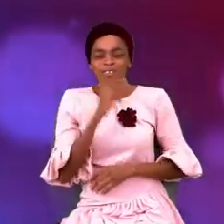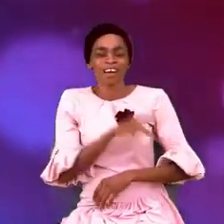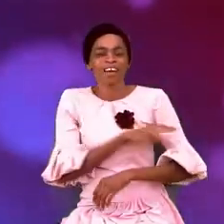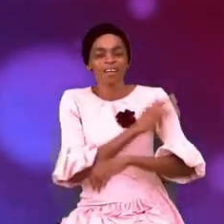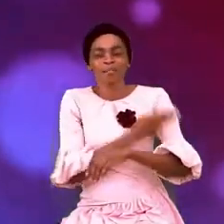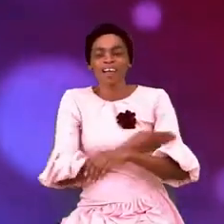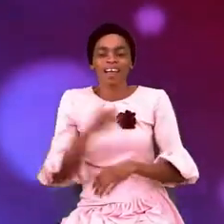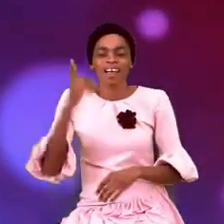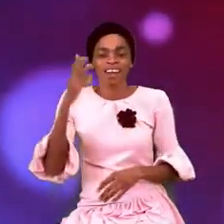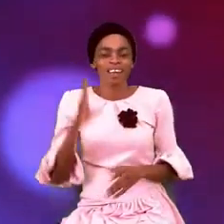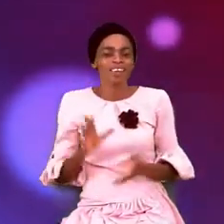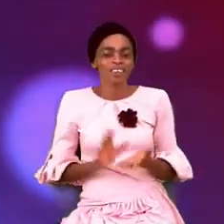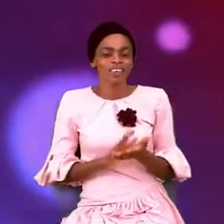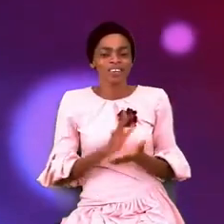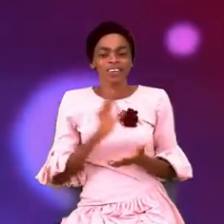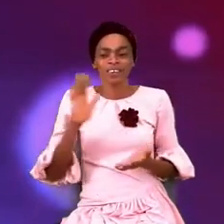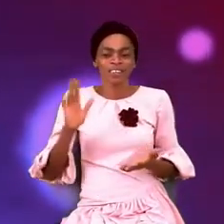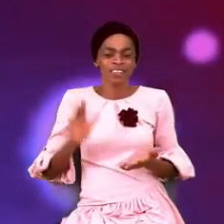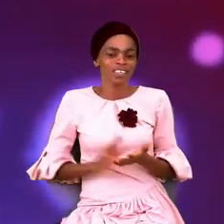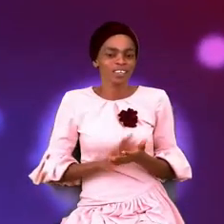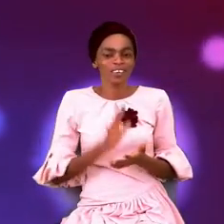a foga folua,